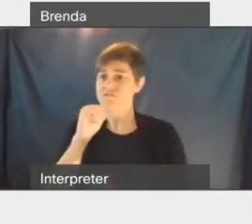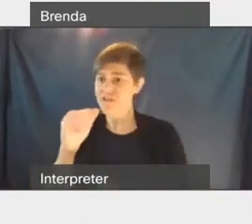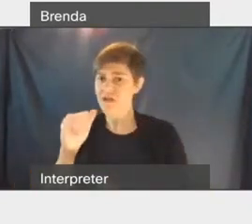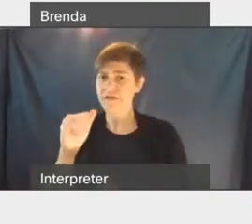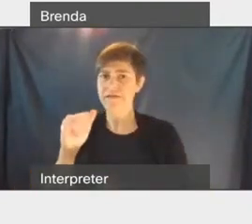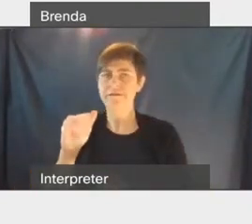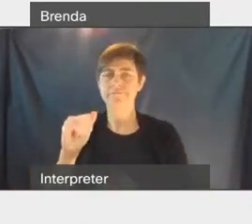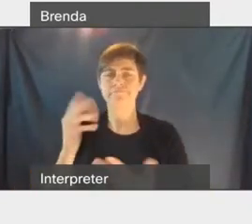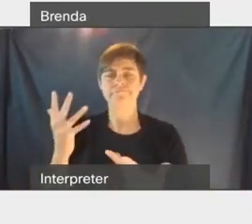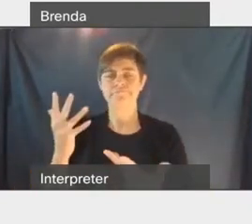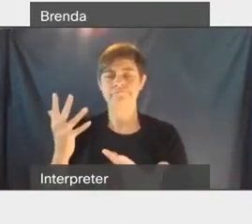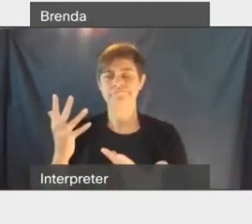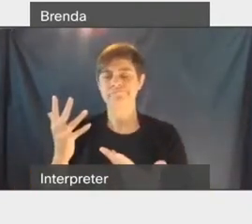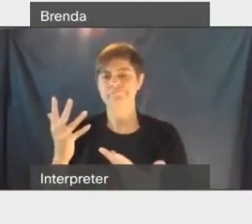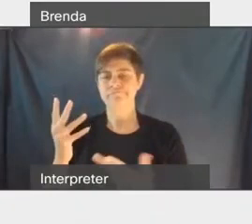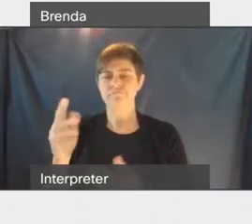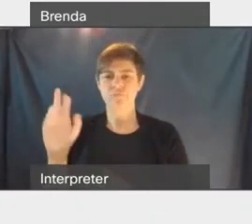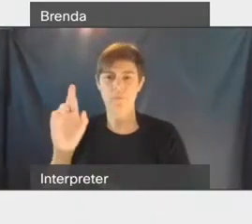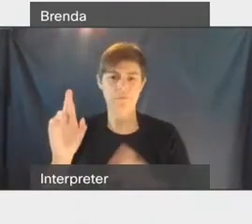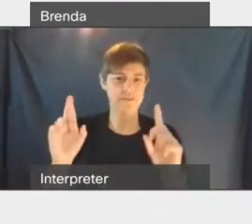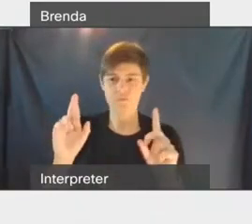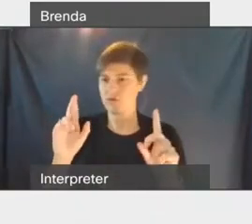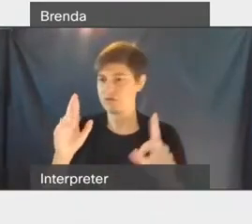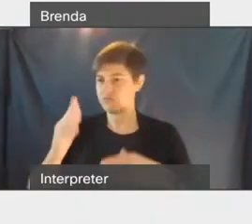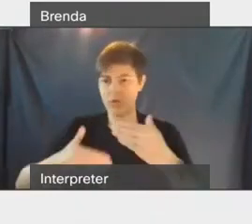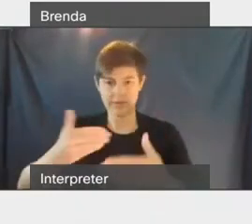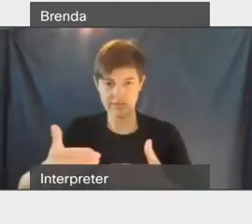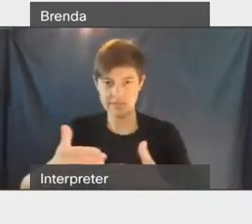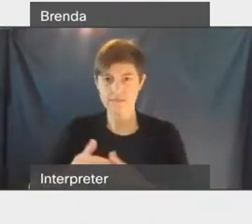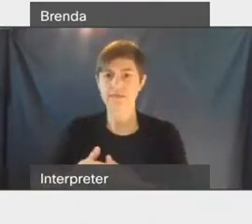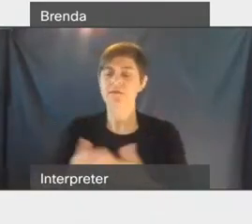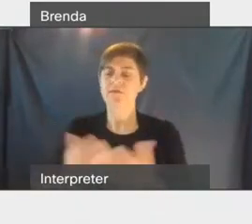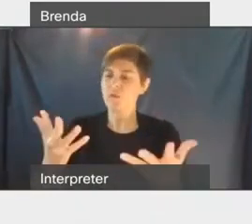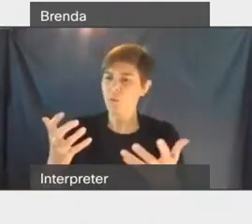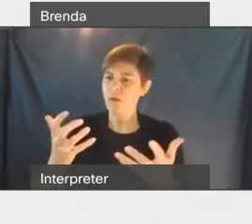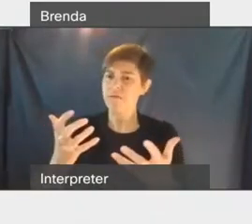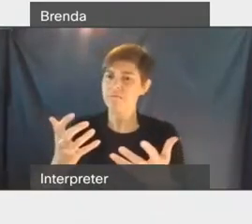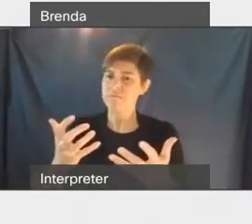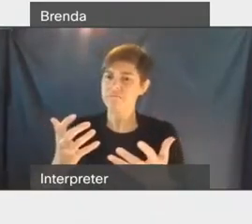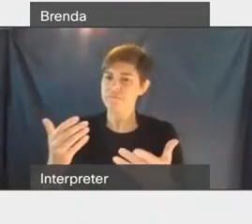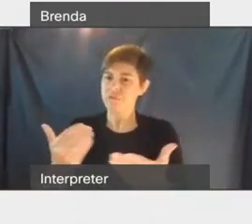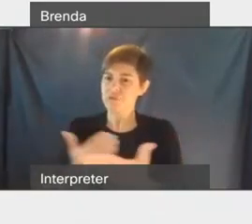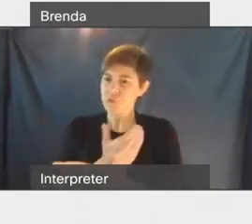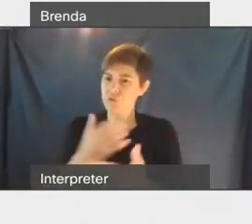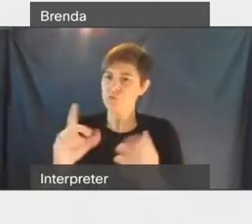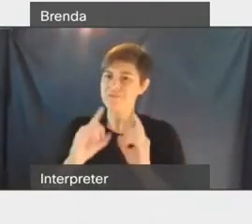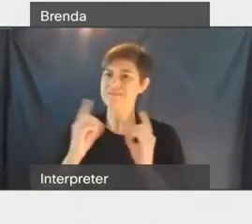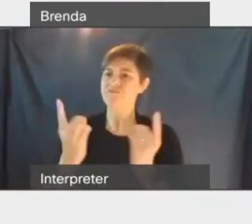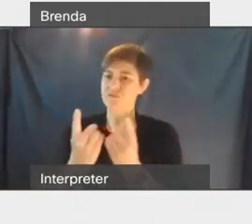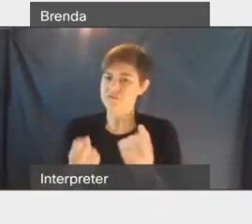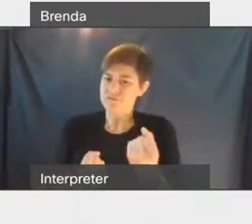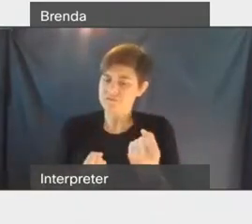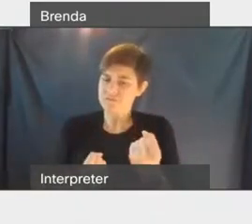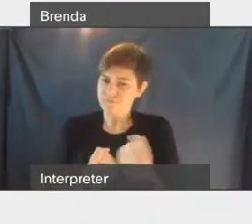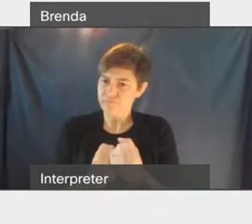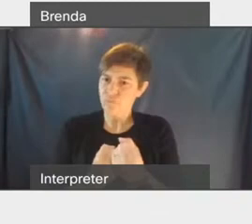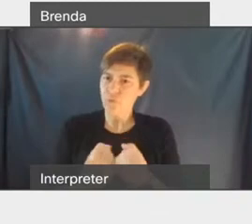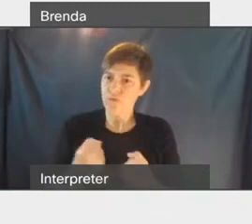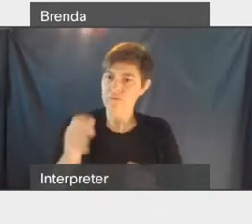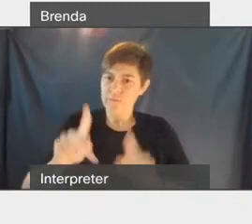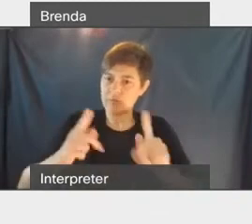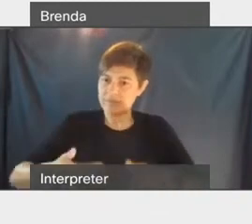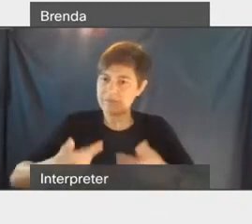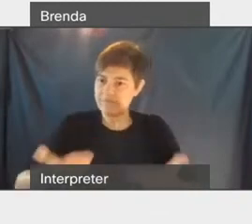these boundaries are developed that benefit and support communities living in those areas. I live in Marshall